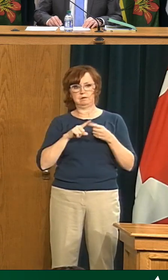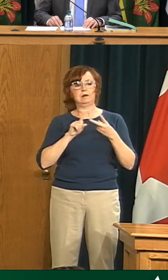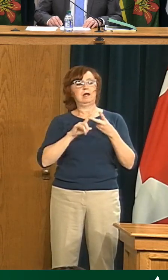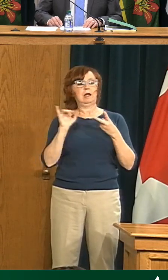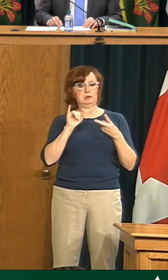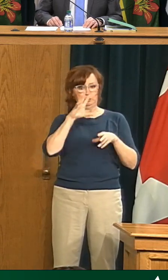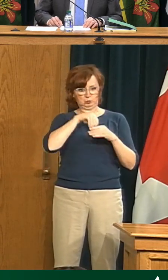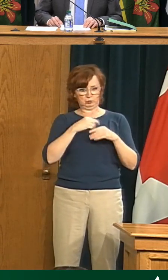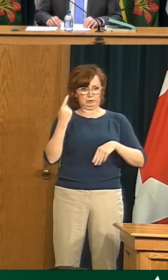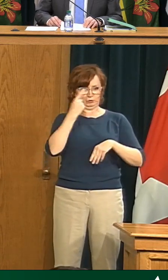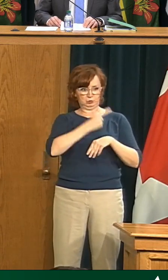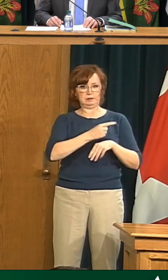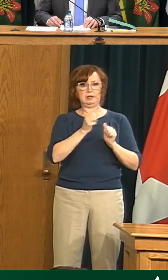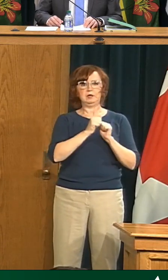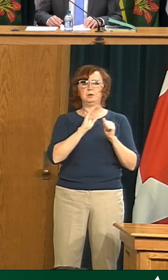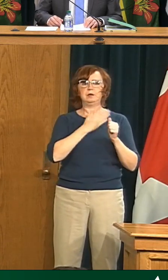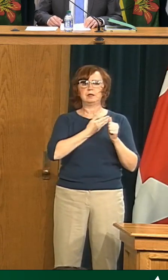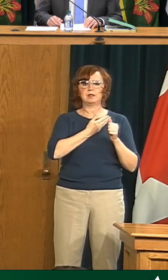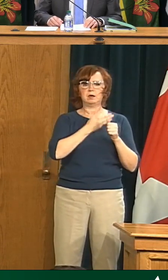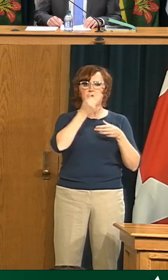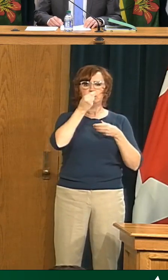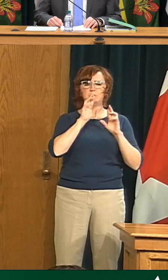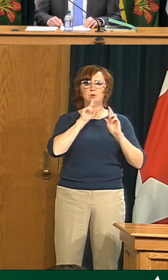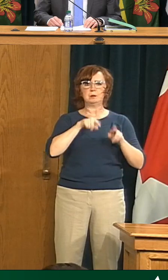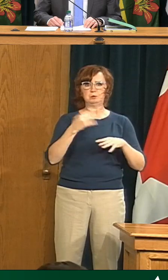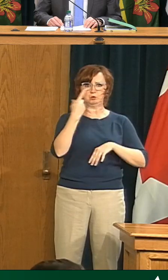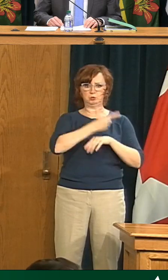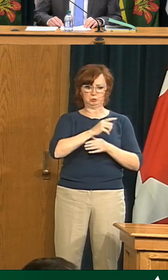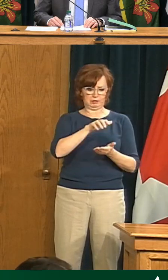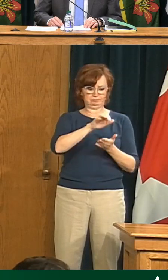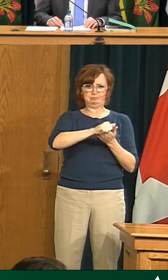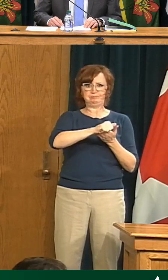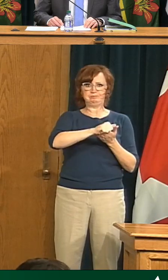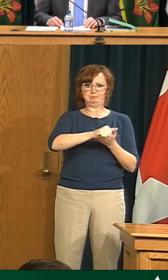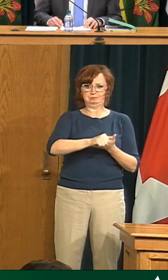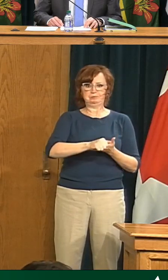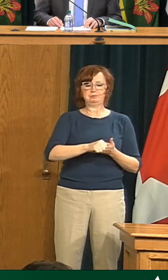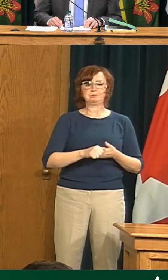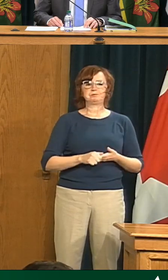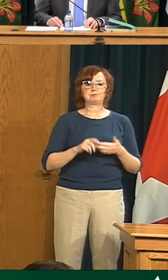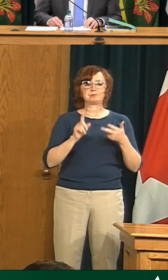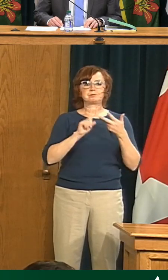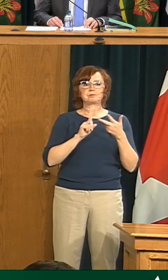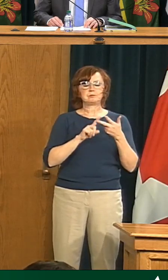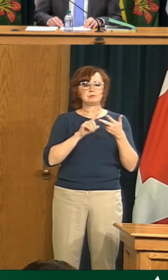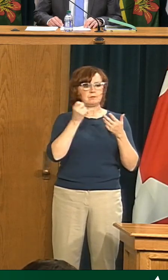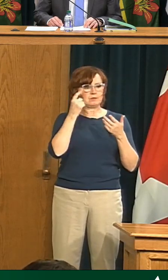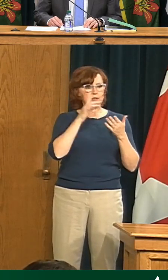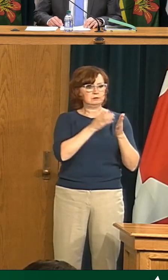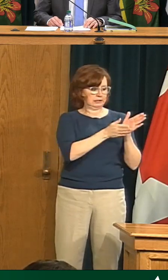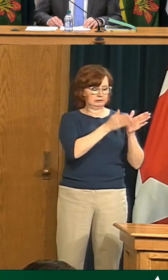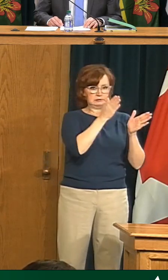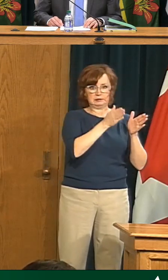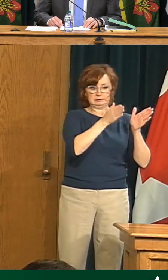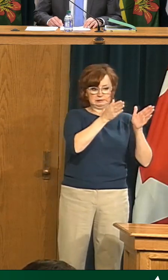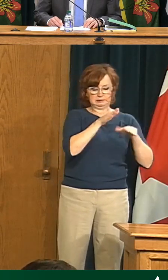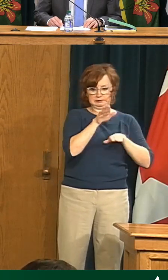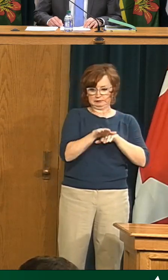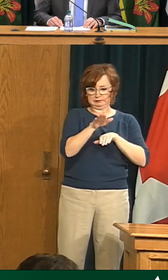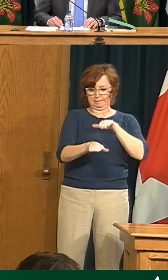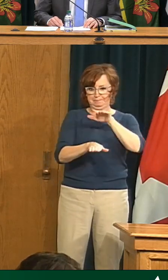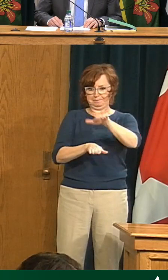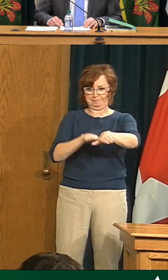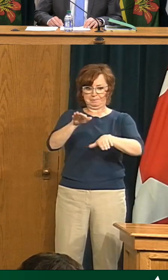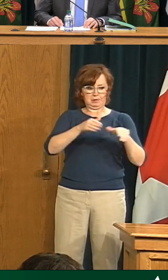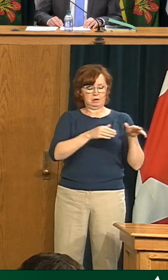today. These restrictions will be lifted in phases, and those phases and the businesses included in each of those phases